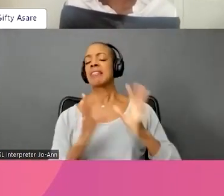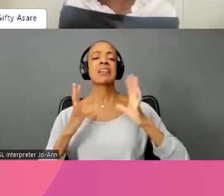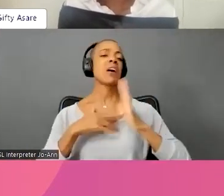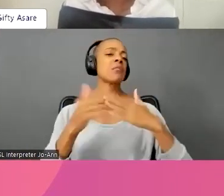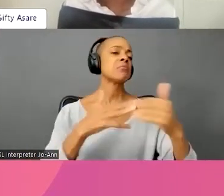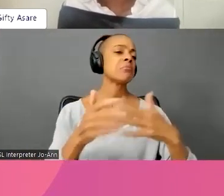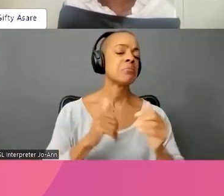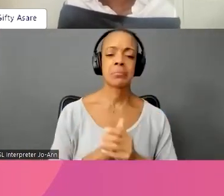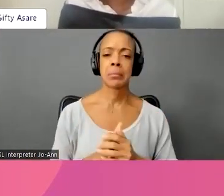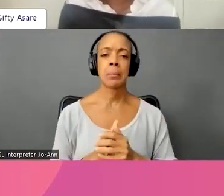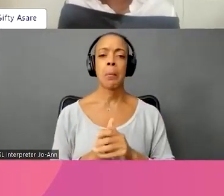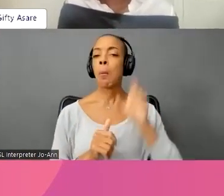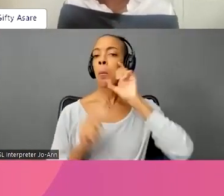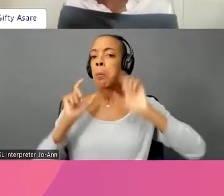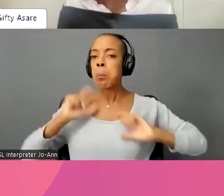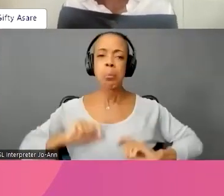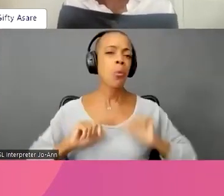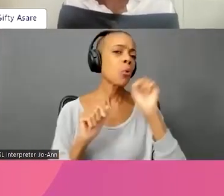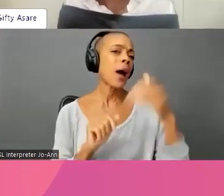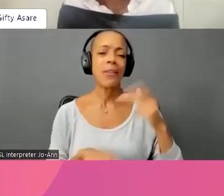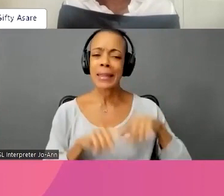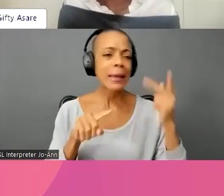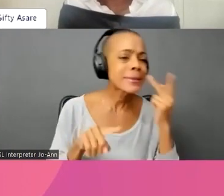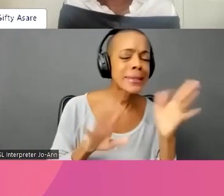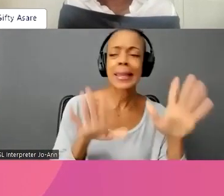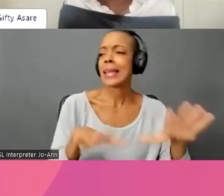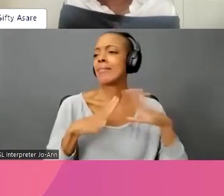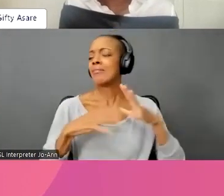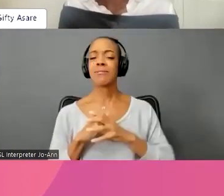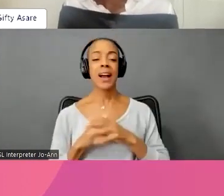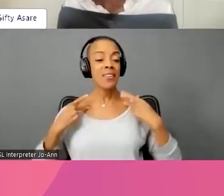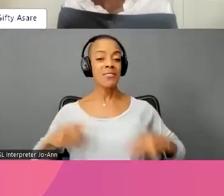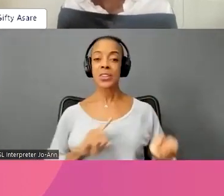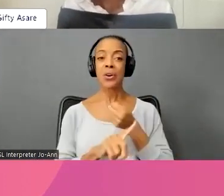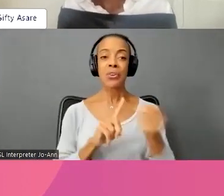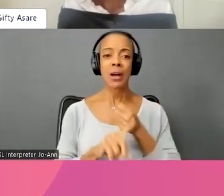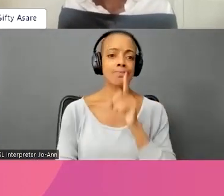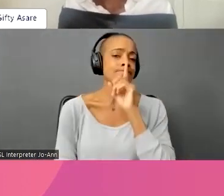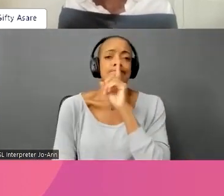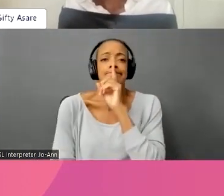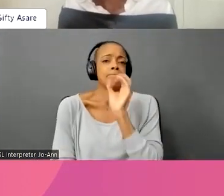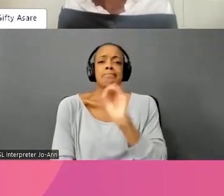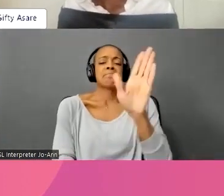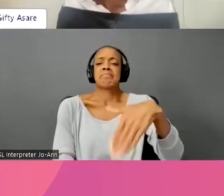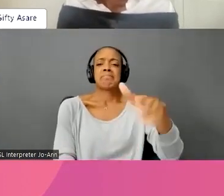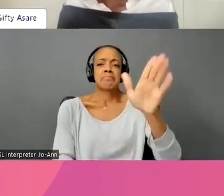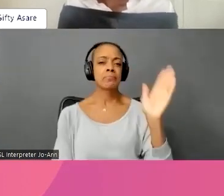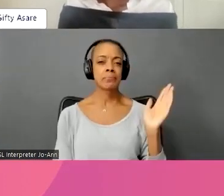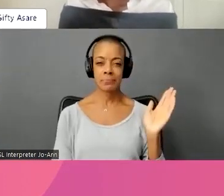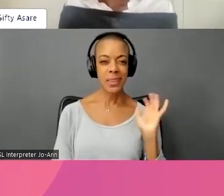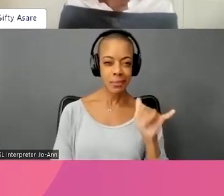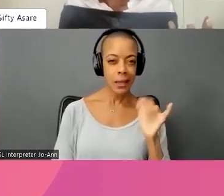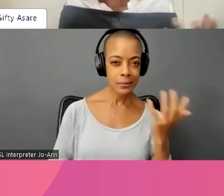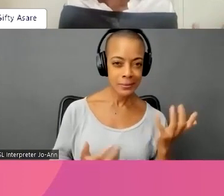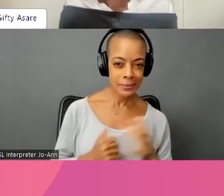You don't have bruises. You don't have signs of physical violence. And as I mentioned, this